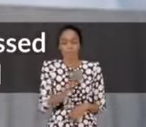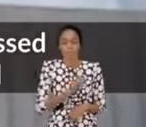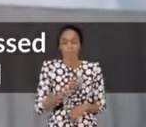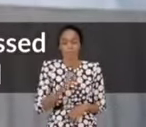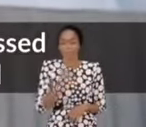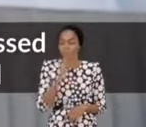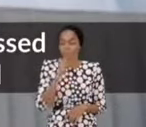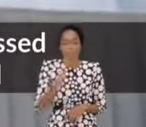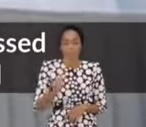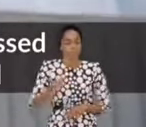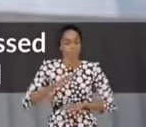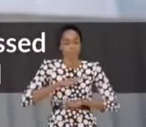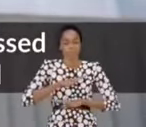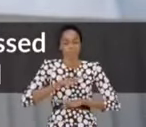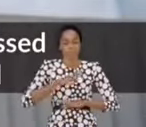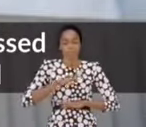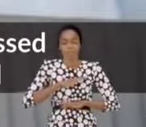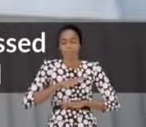not